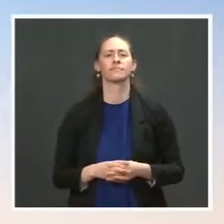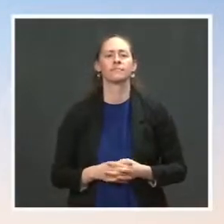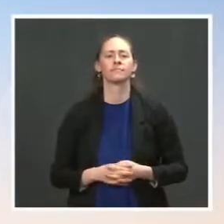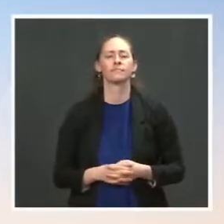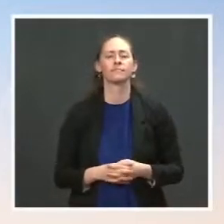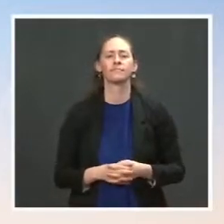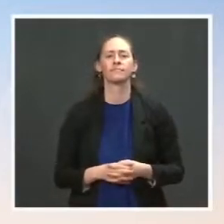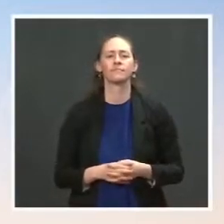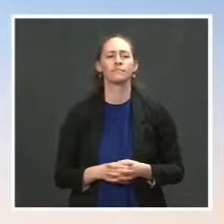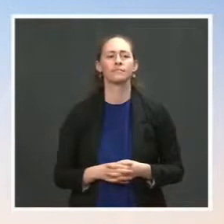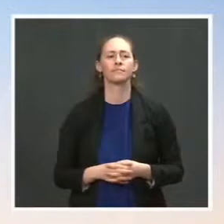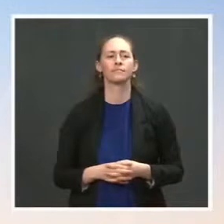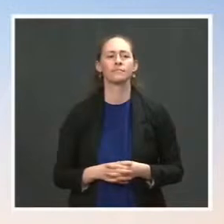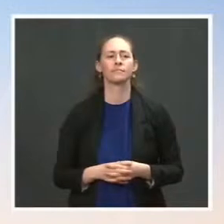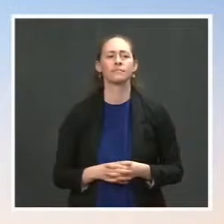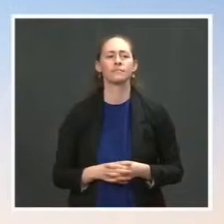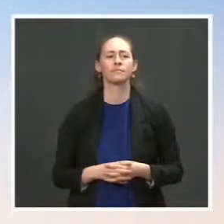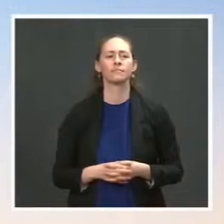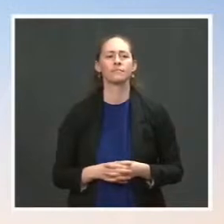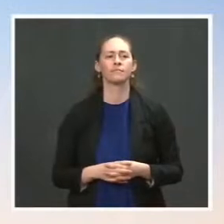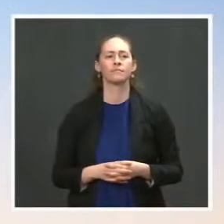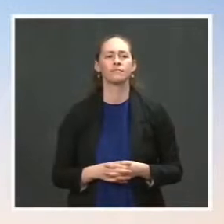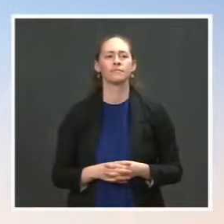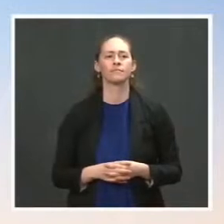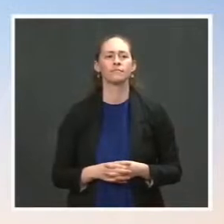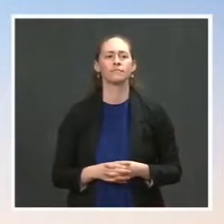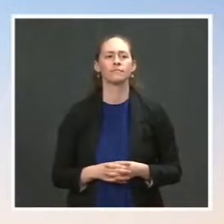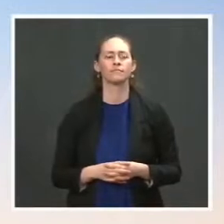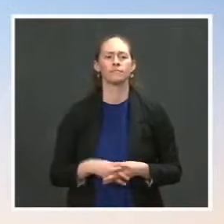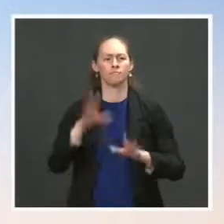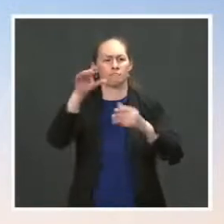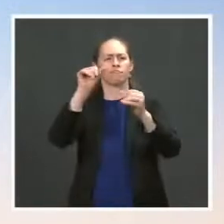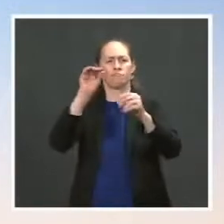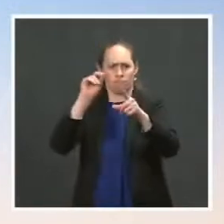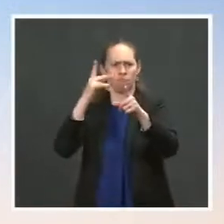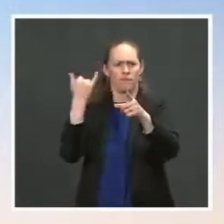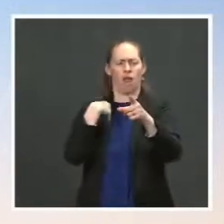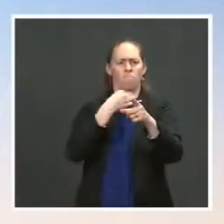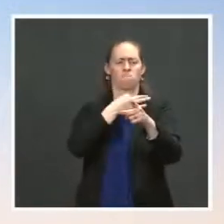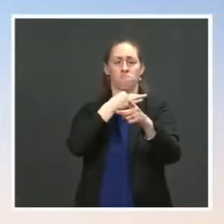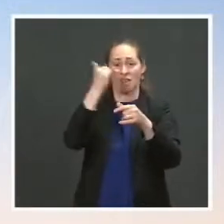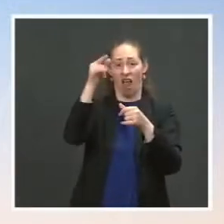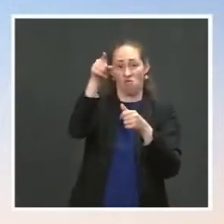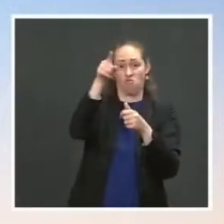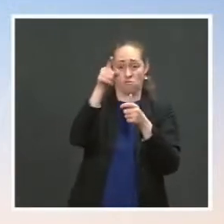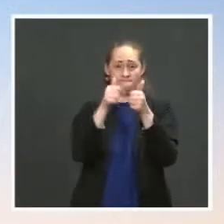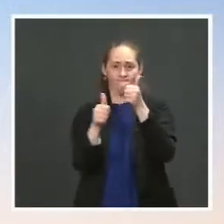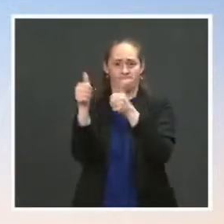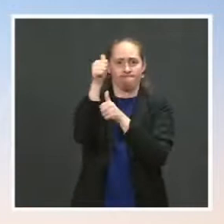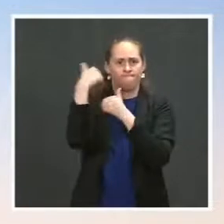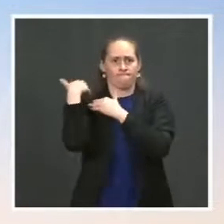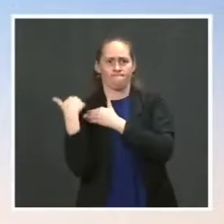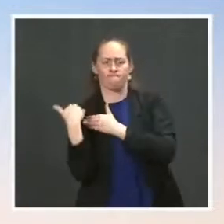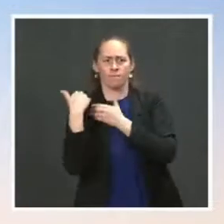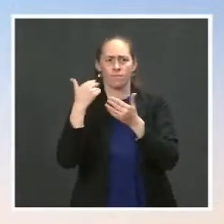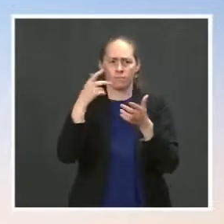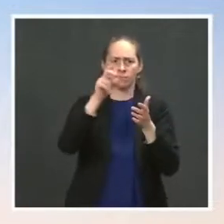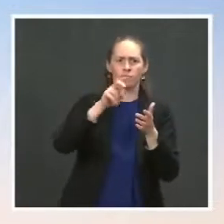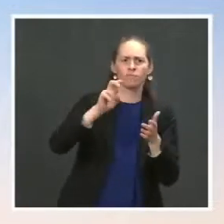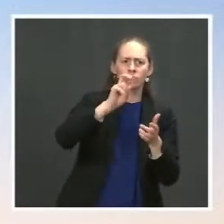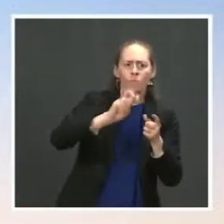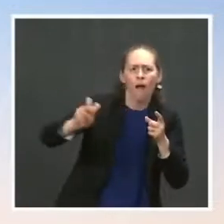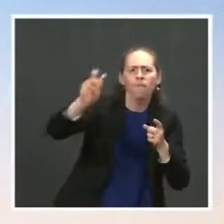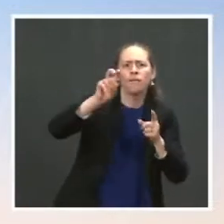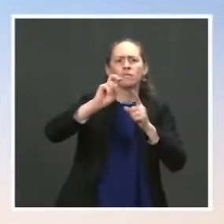places. Since you're Transportation Secretary, travel, obviously, a big part of what you have to worry about. To